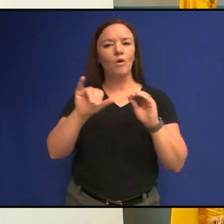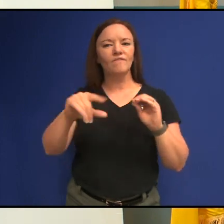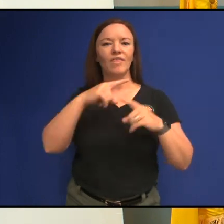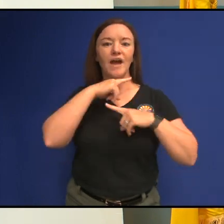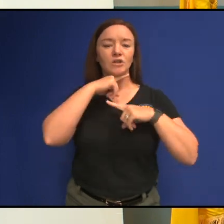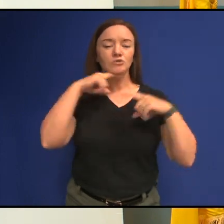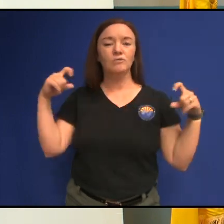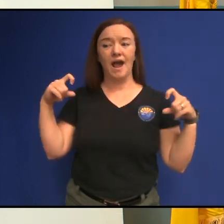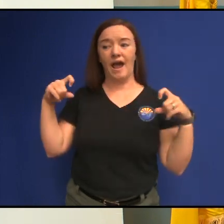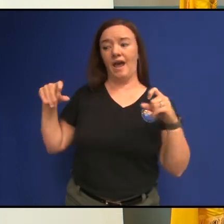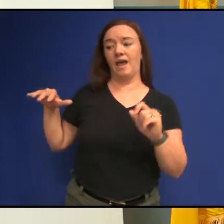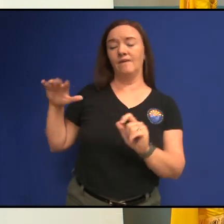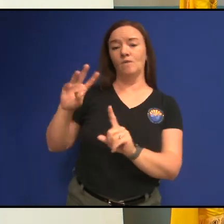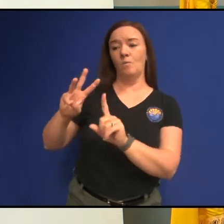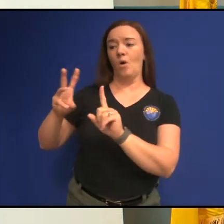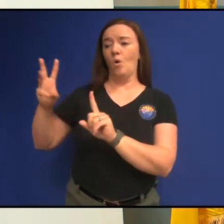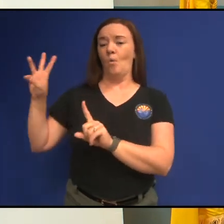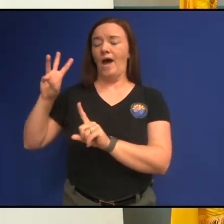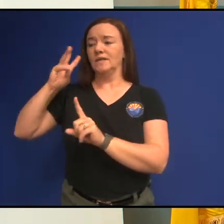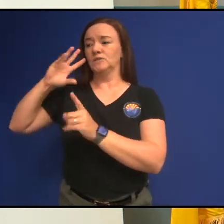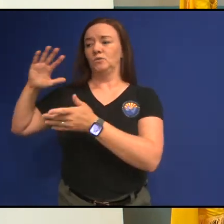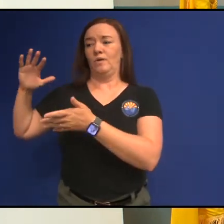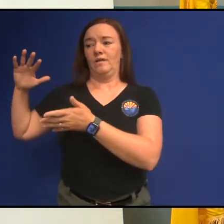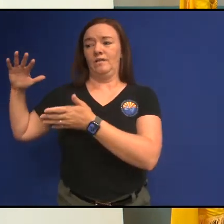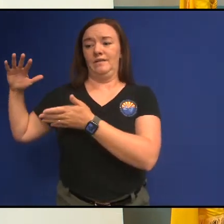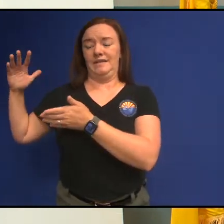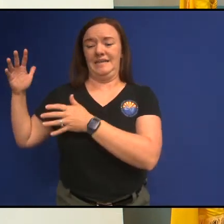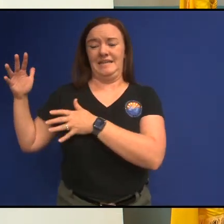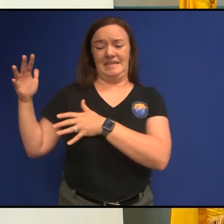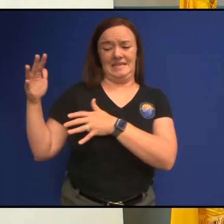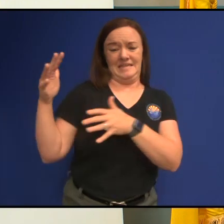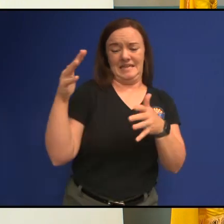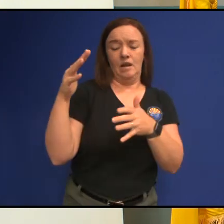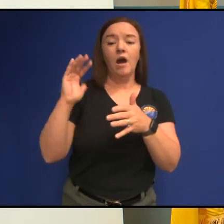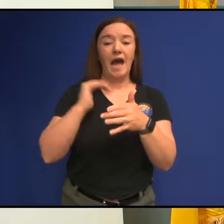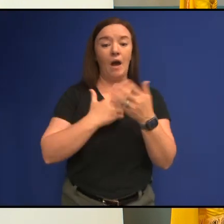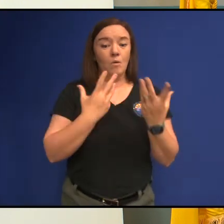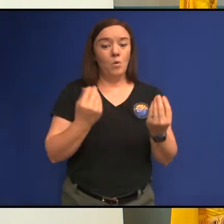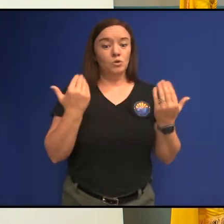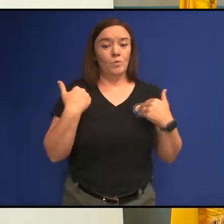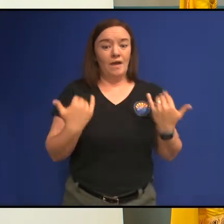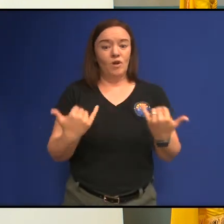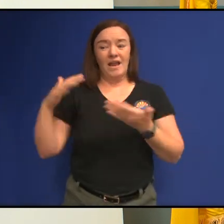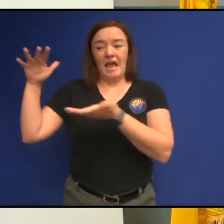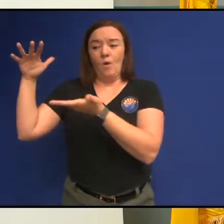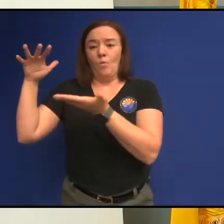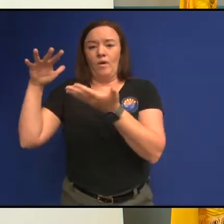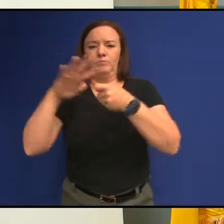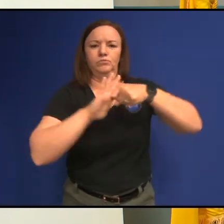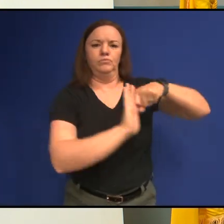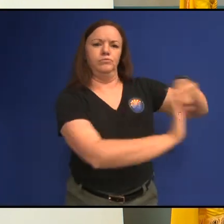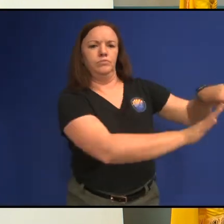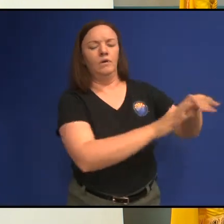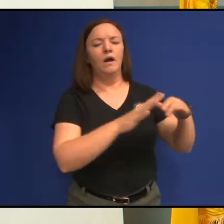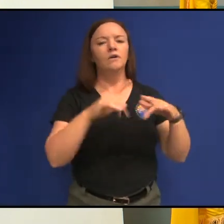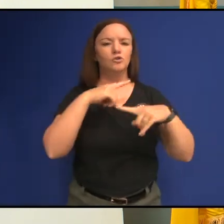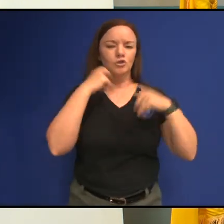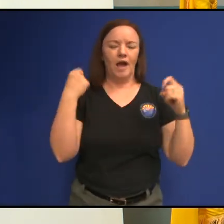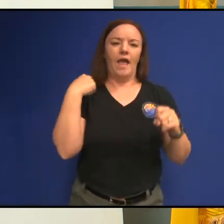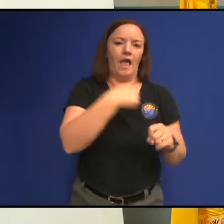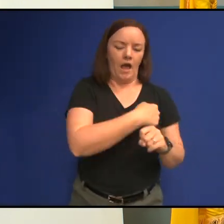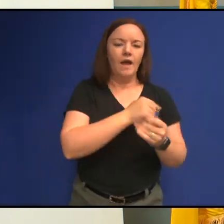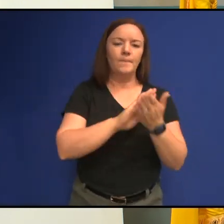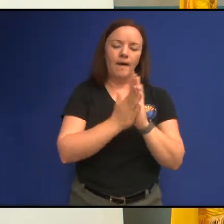push into our area, pushing this moisture that we have right now out and putting us in more of a critical fire weather period.